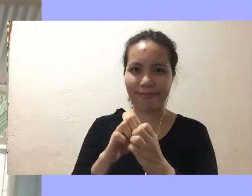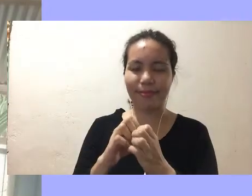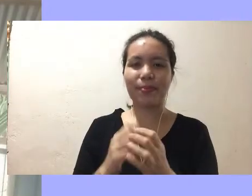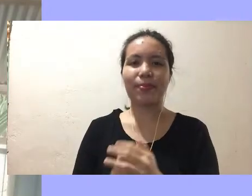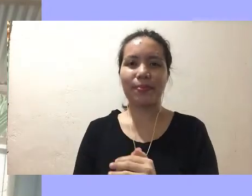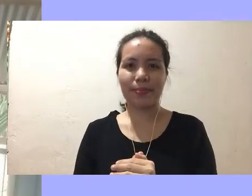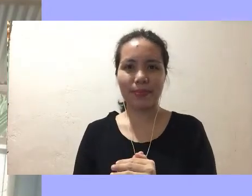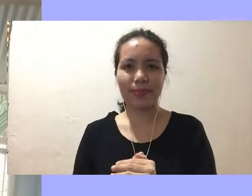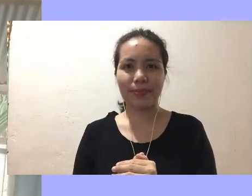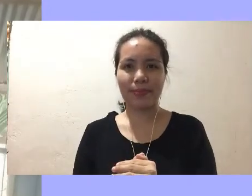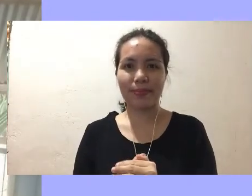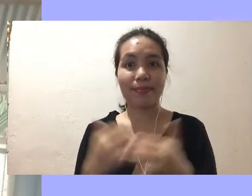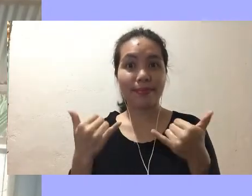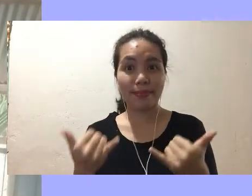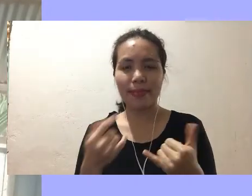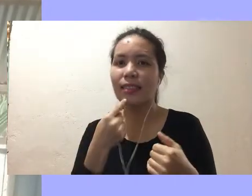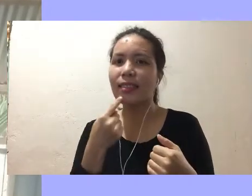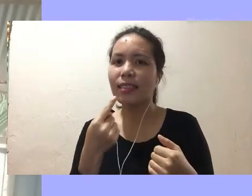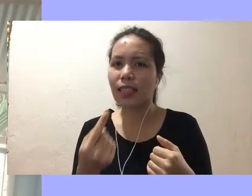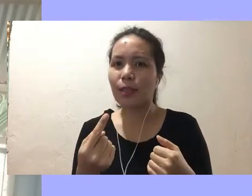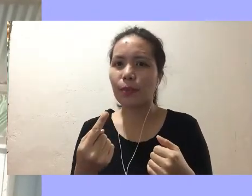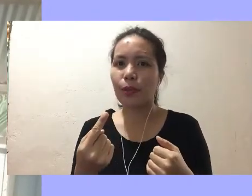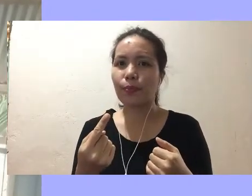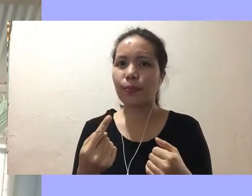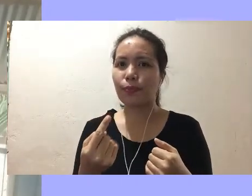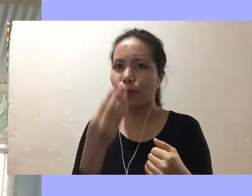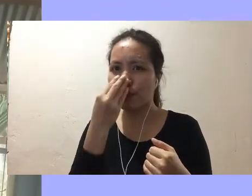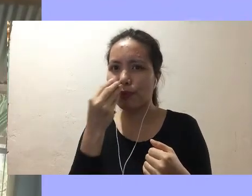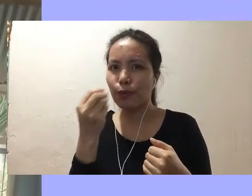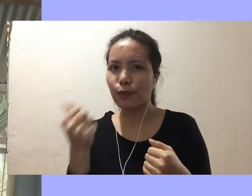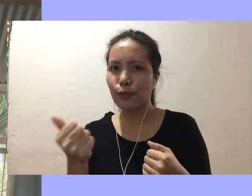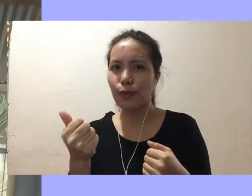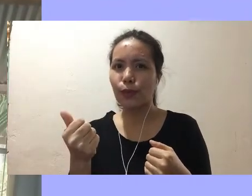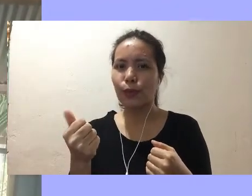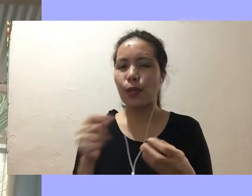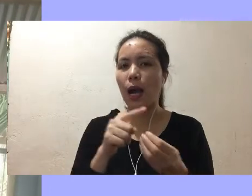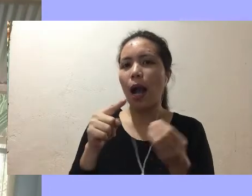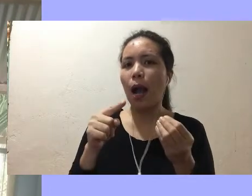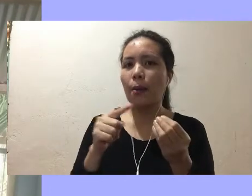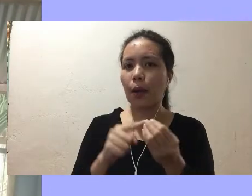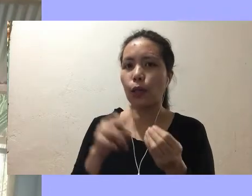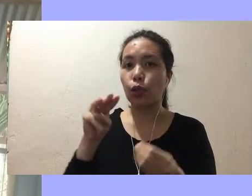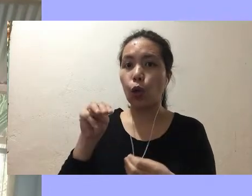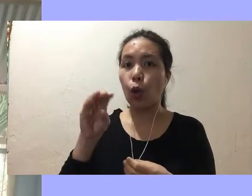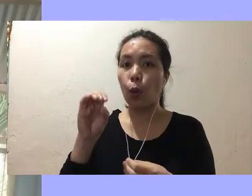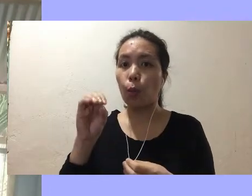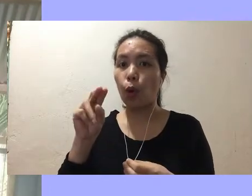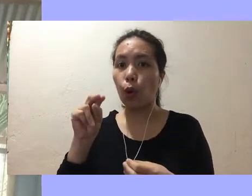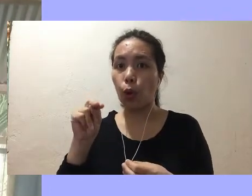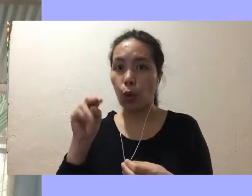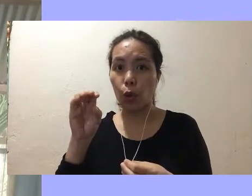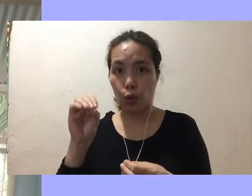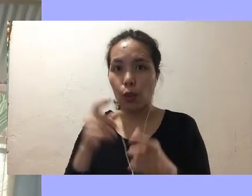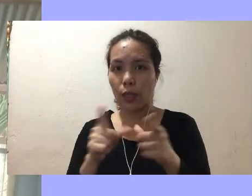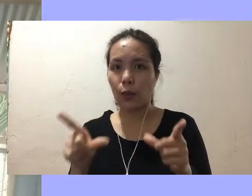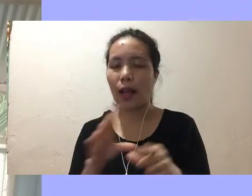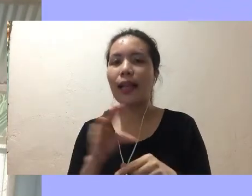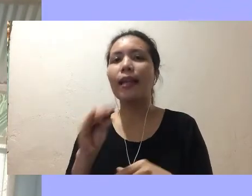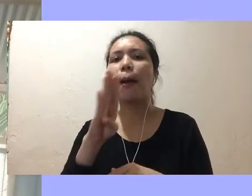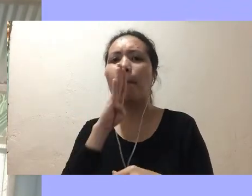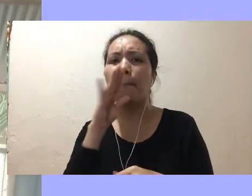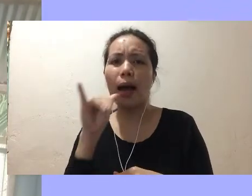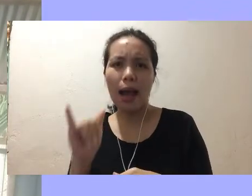precisely. Now, let me tell you a little background of the research about monolingual